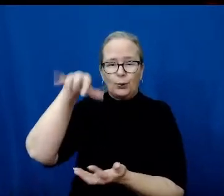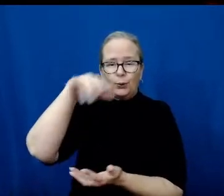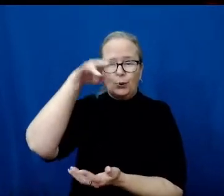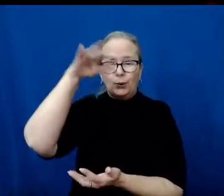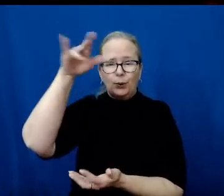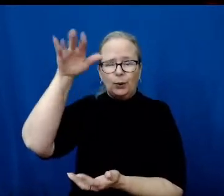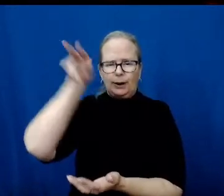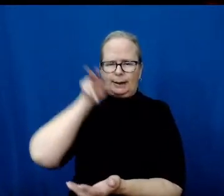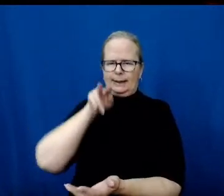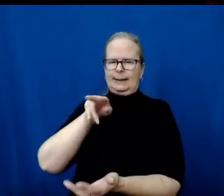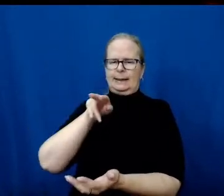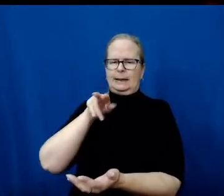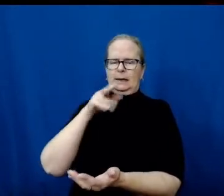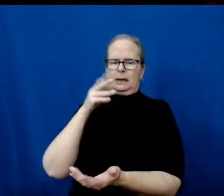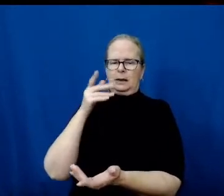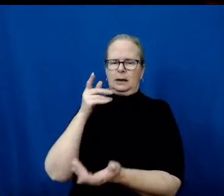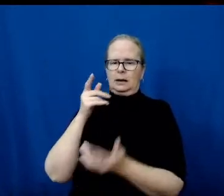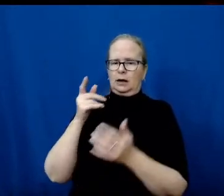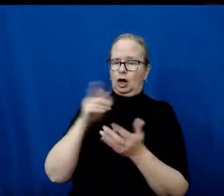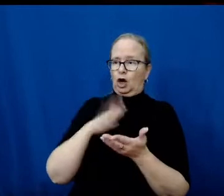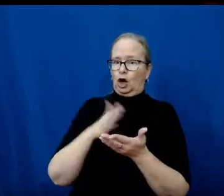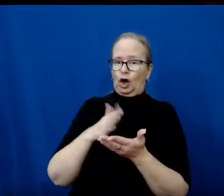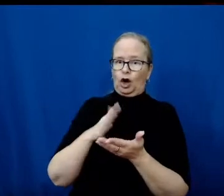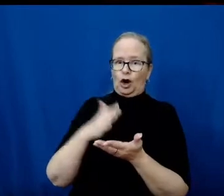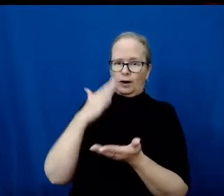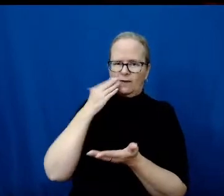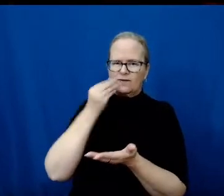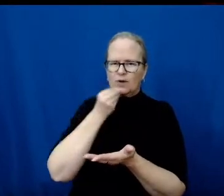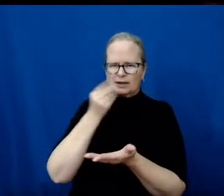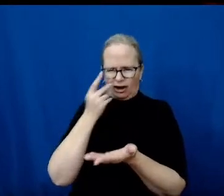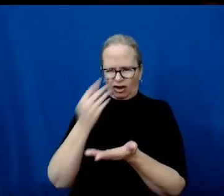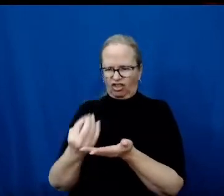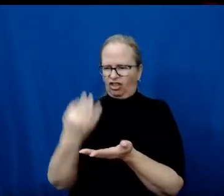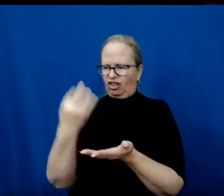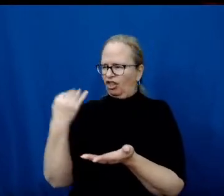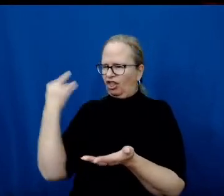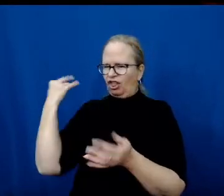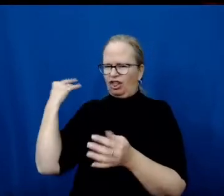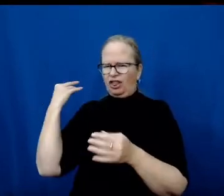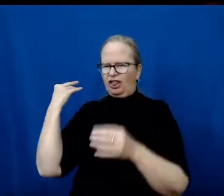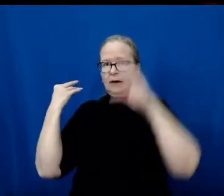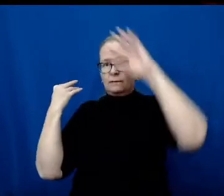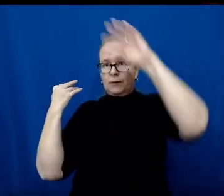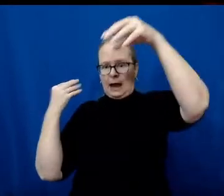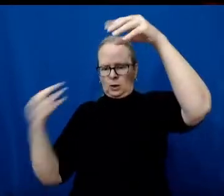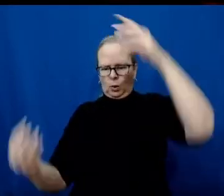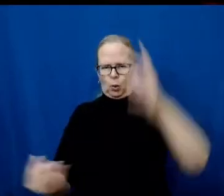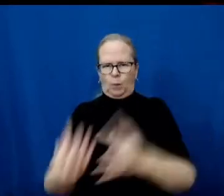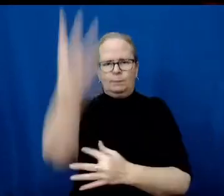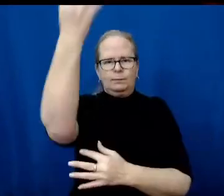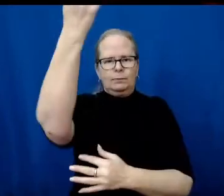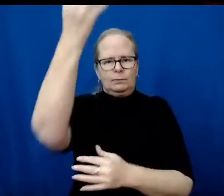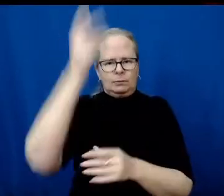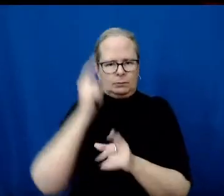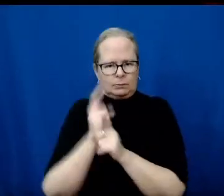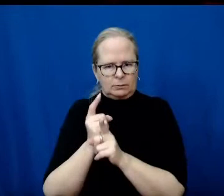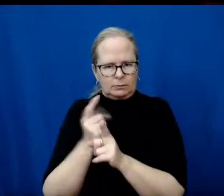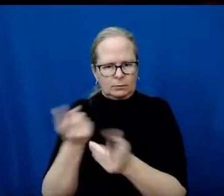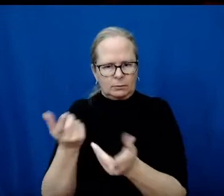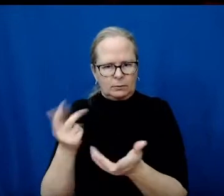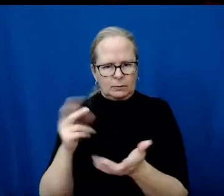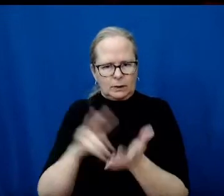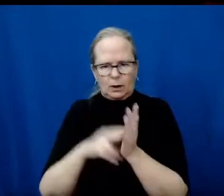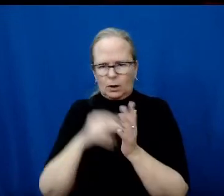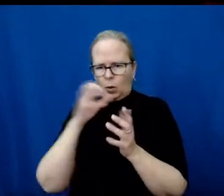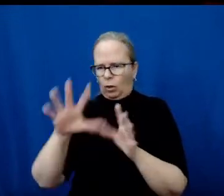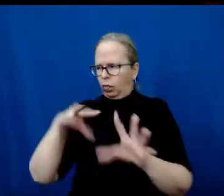smoke from cooking, what do? You close the door, and then you kind of stop the air from moving into other spaces. And you